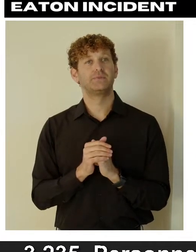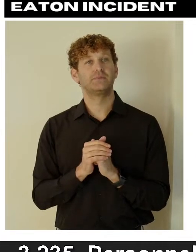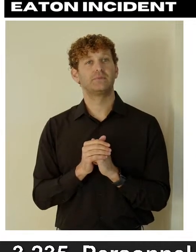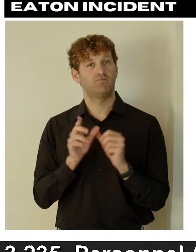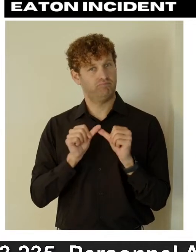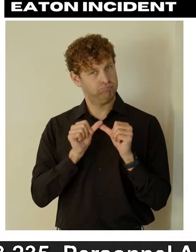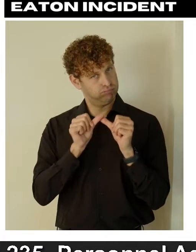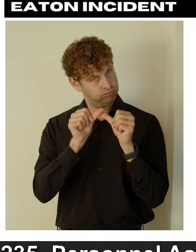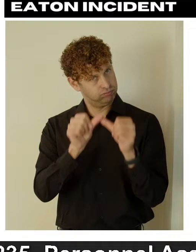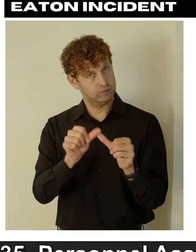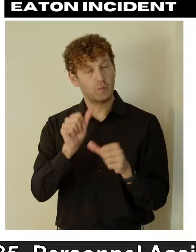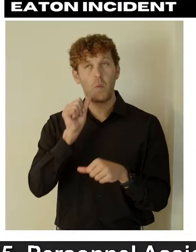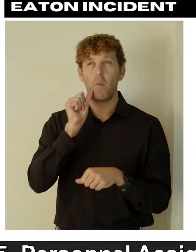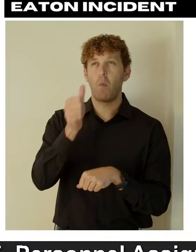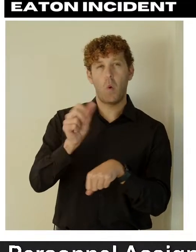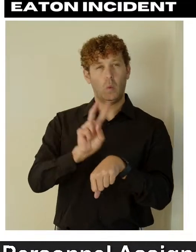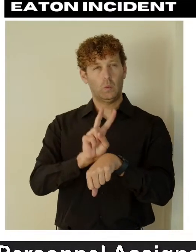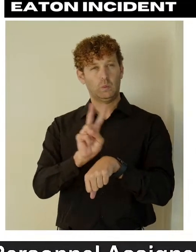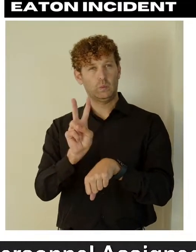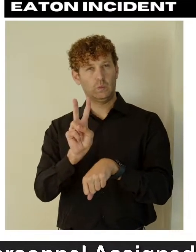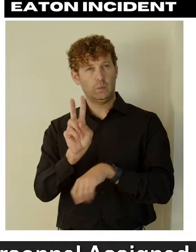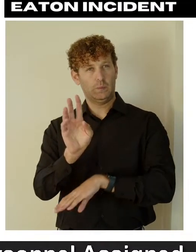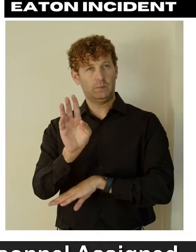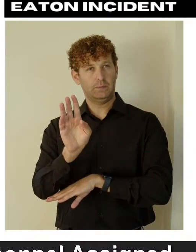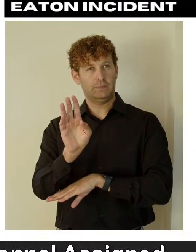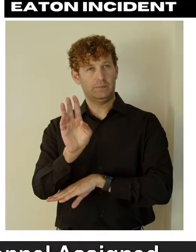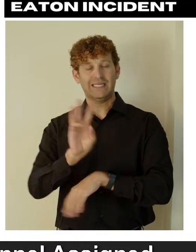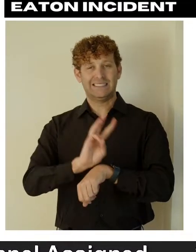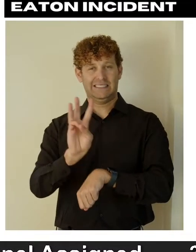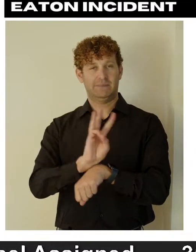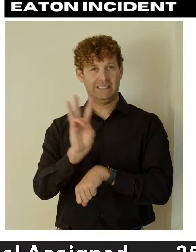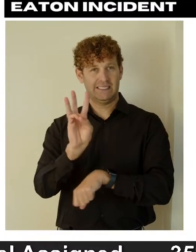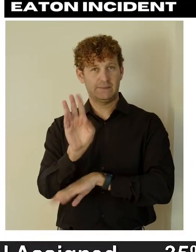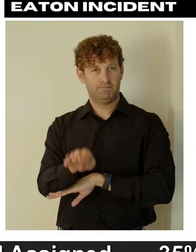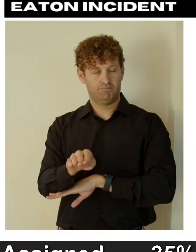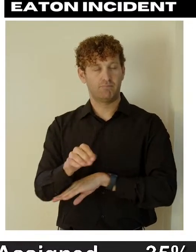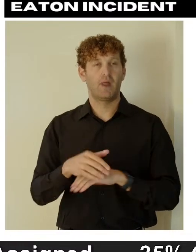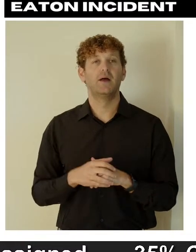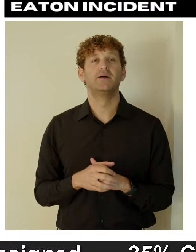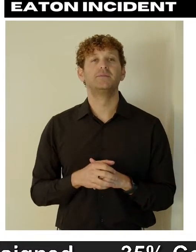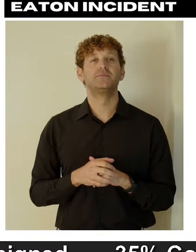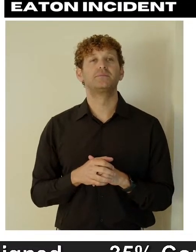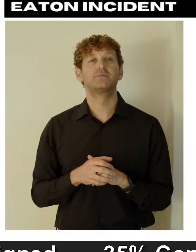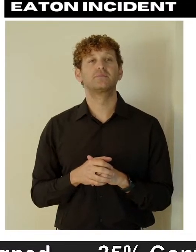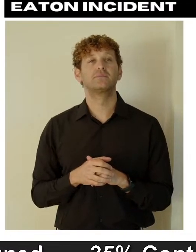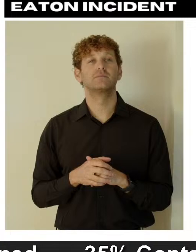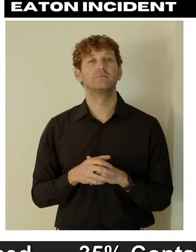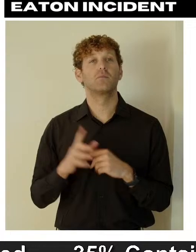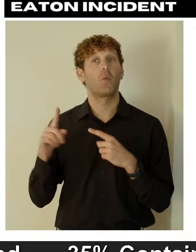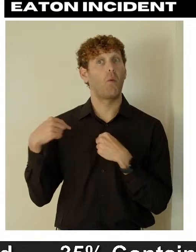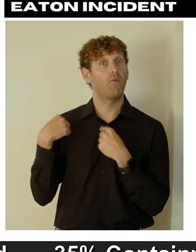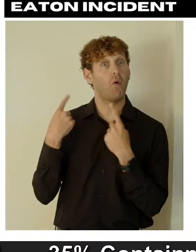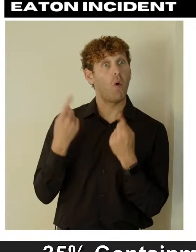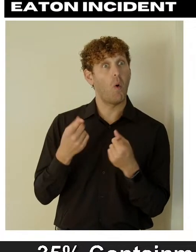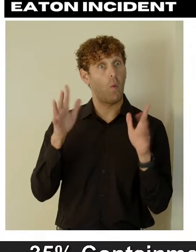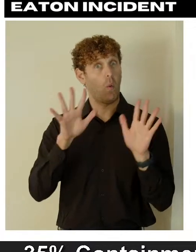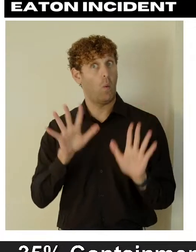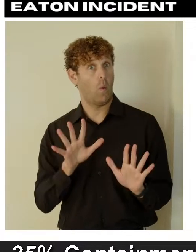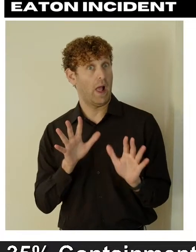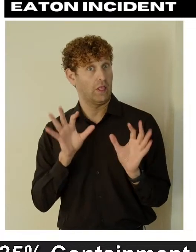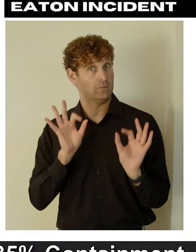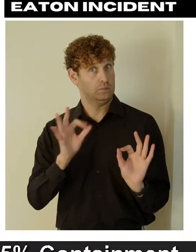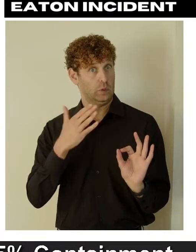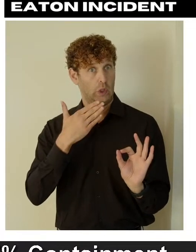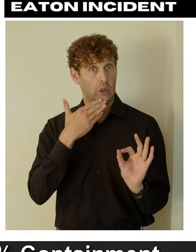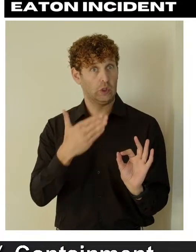tomorrow. That said, it's been almost all good news from the past 24 hours weather-wise, because most of that red flag warning, we